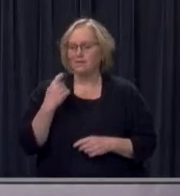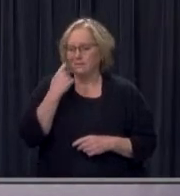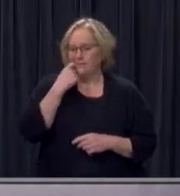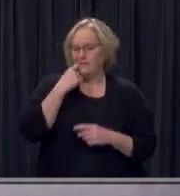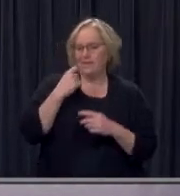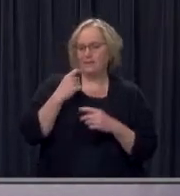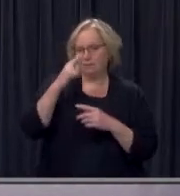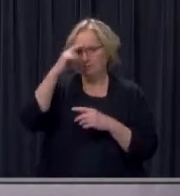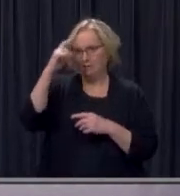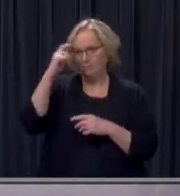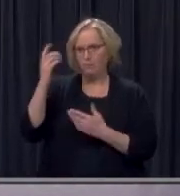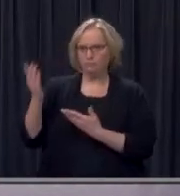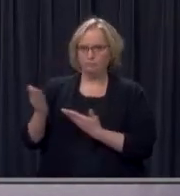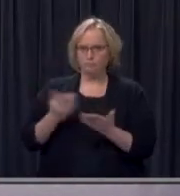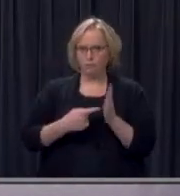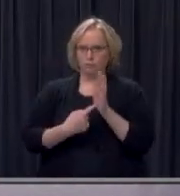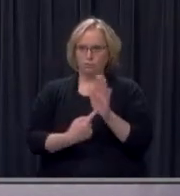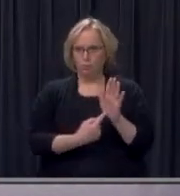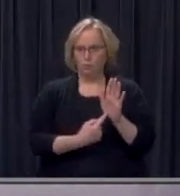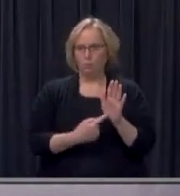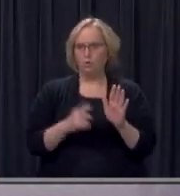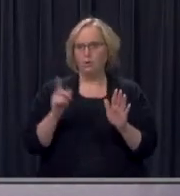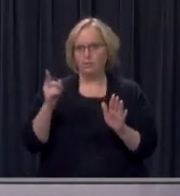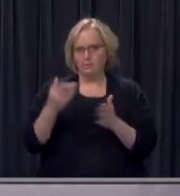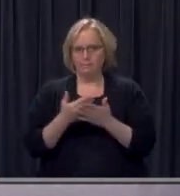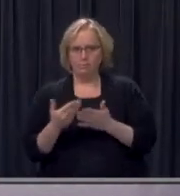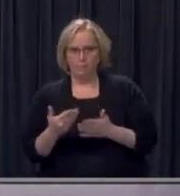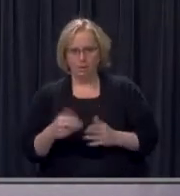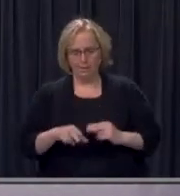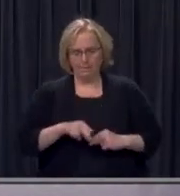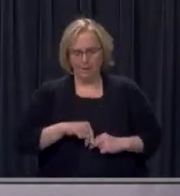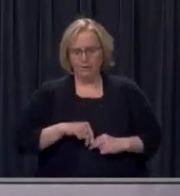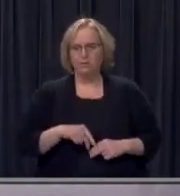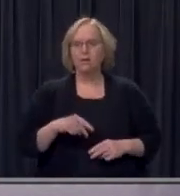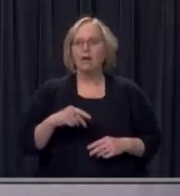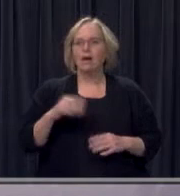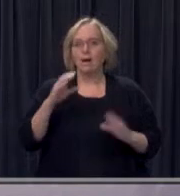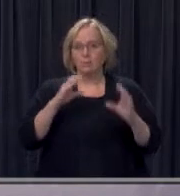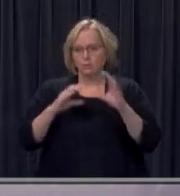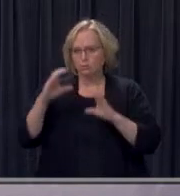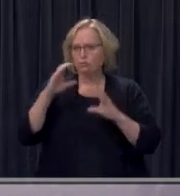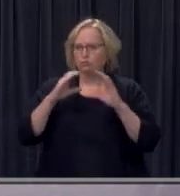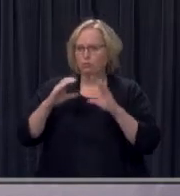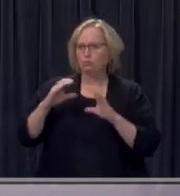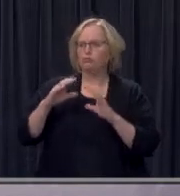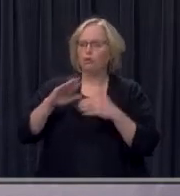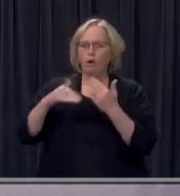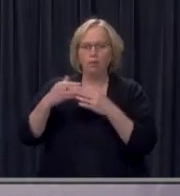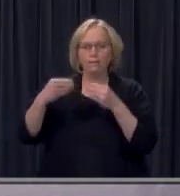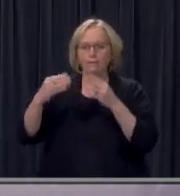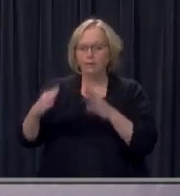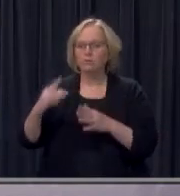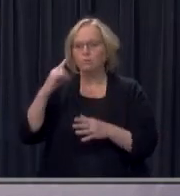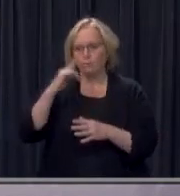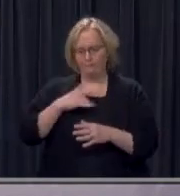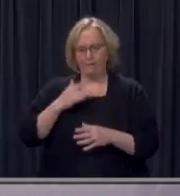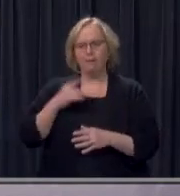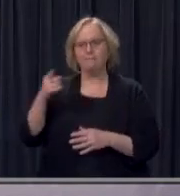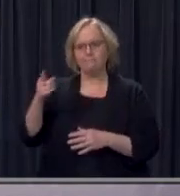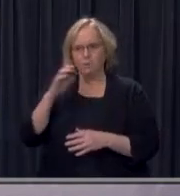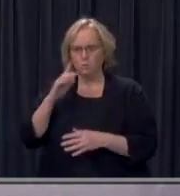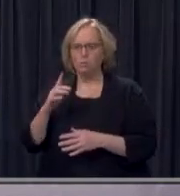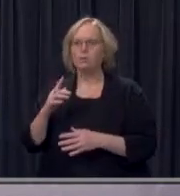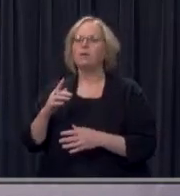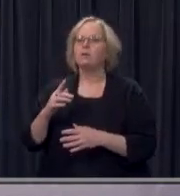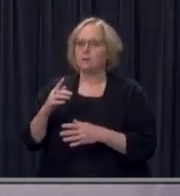after a search of all the vendors and products out there. We felt like this was the one that really would set our district apart and really make us one